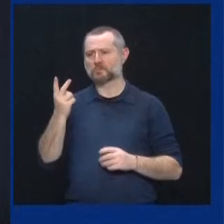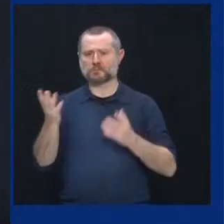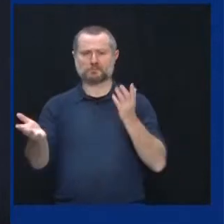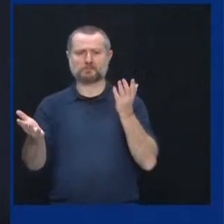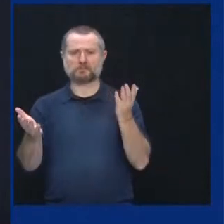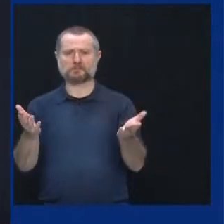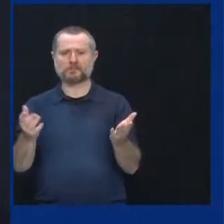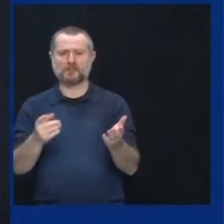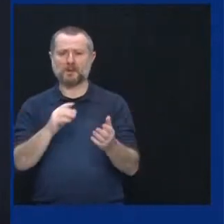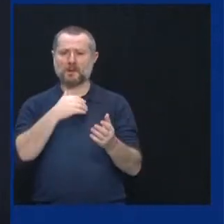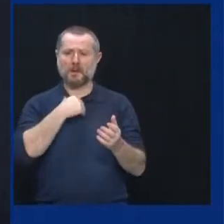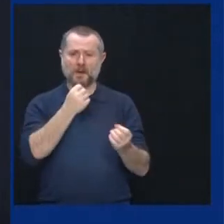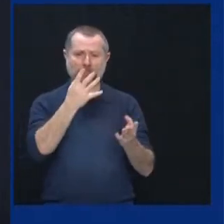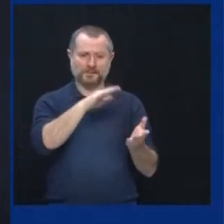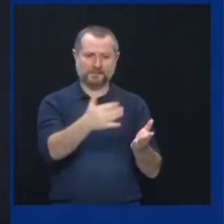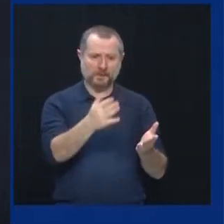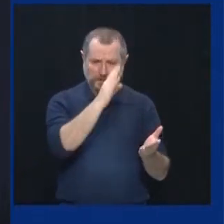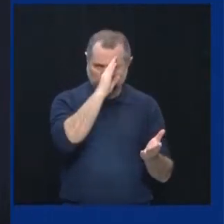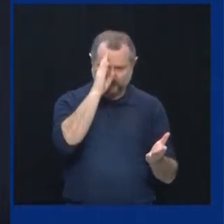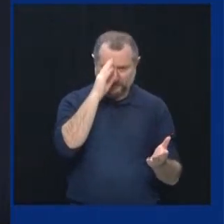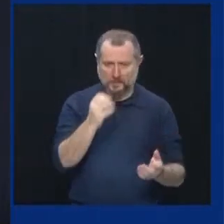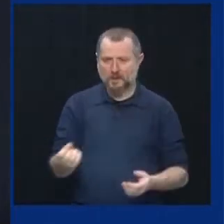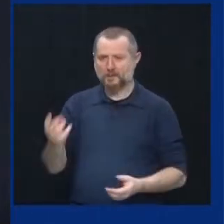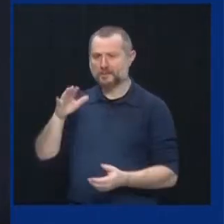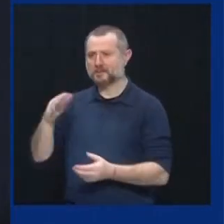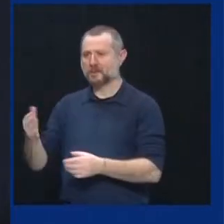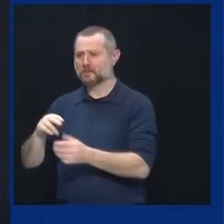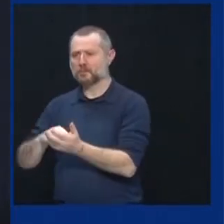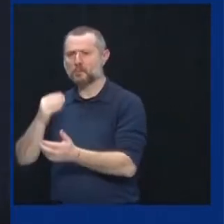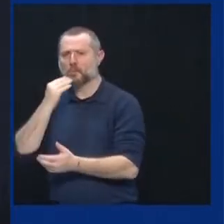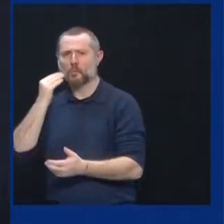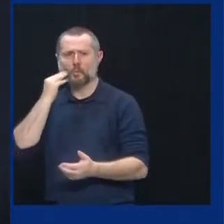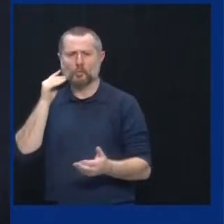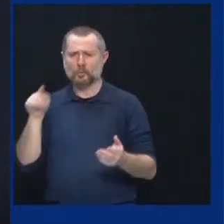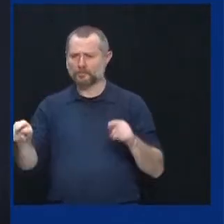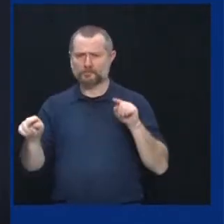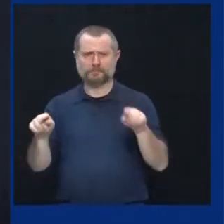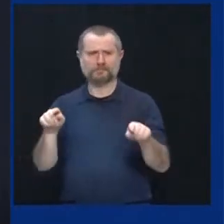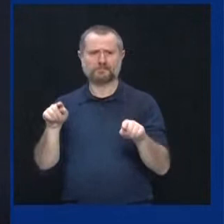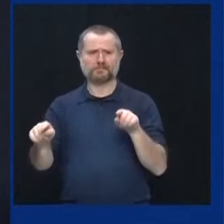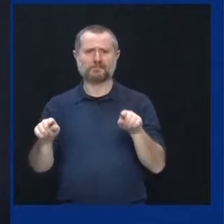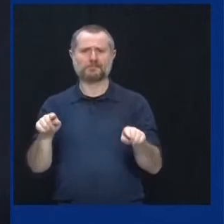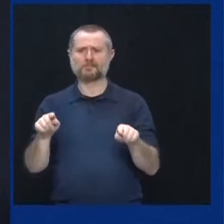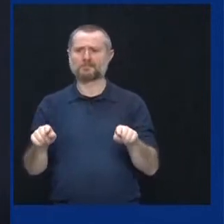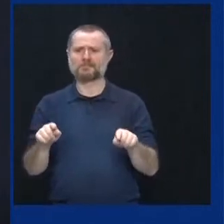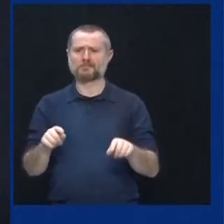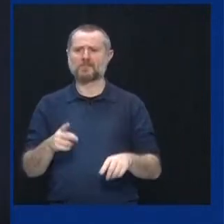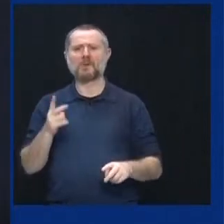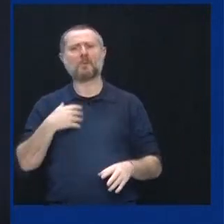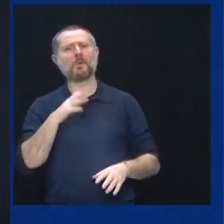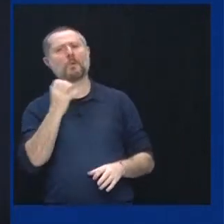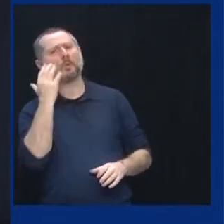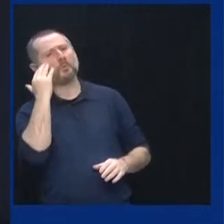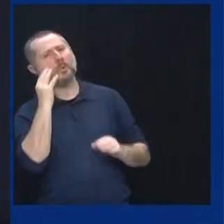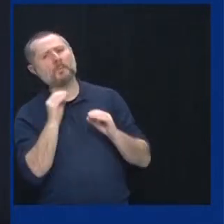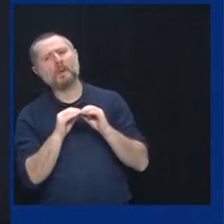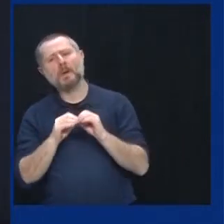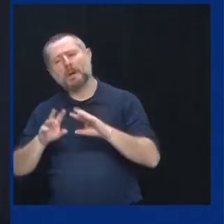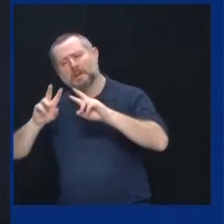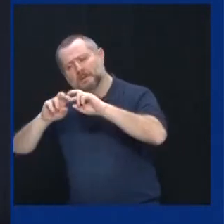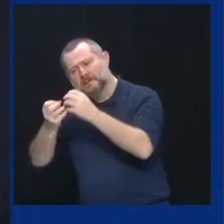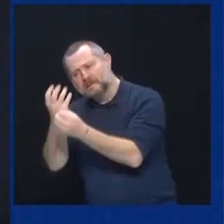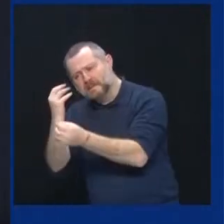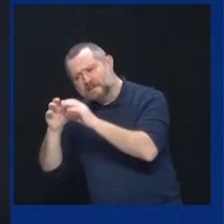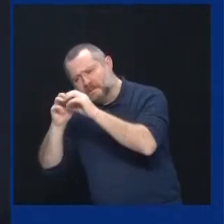in hospitals and how many people died in nursing homes? Well, we want subsets of that. Okay, but